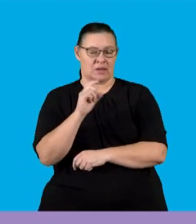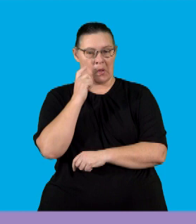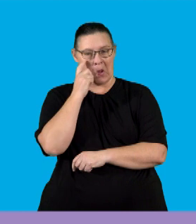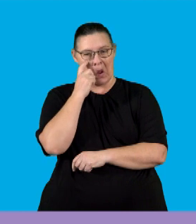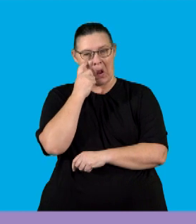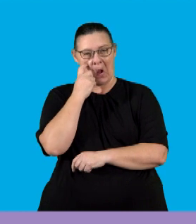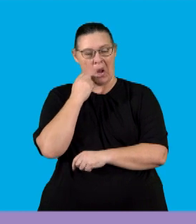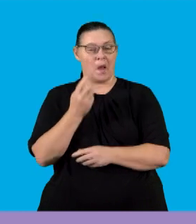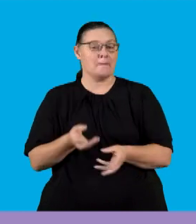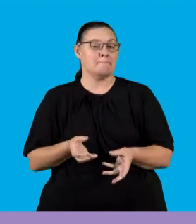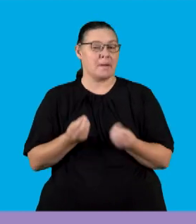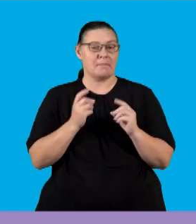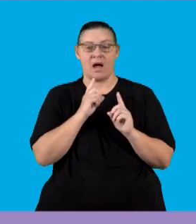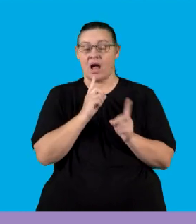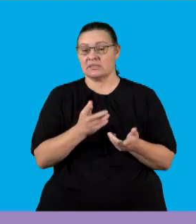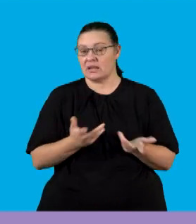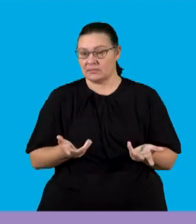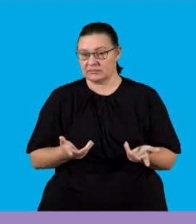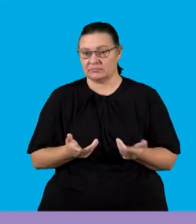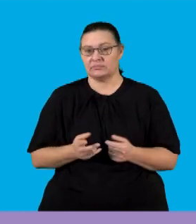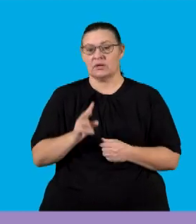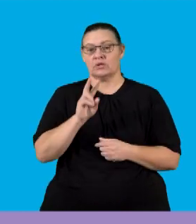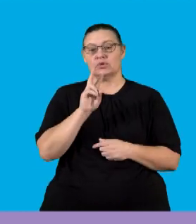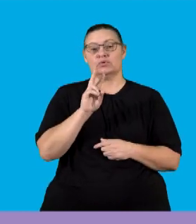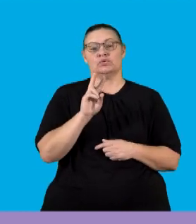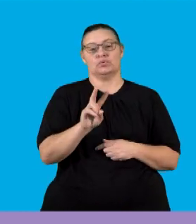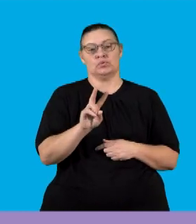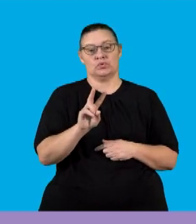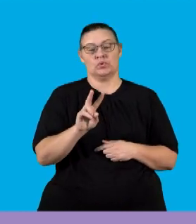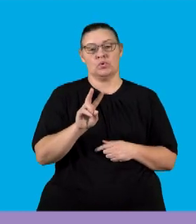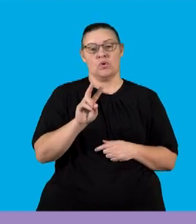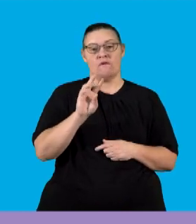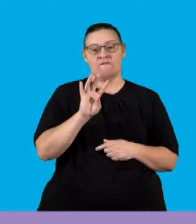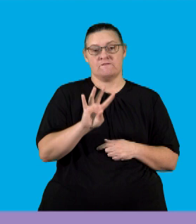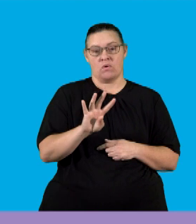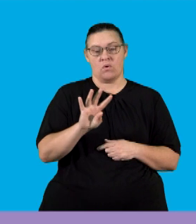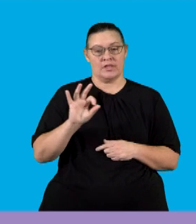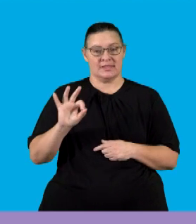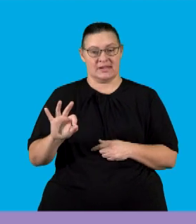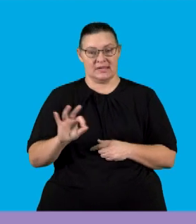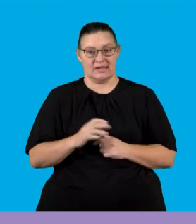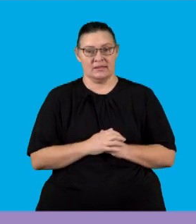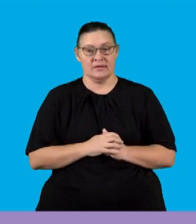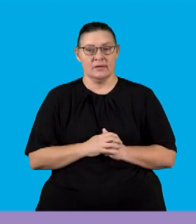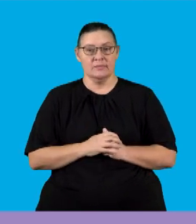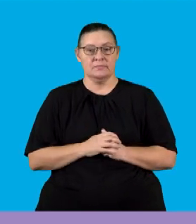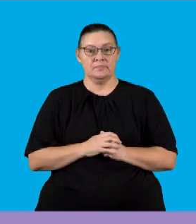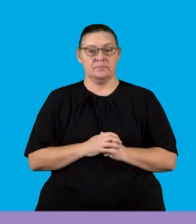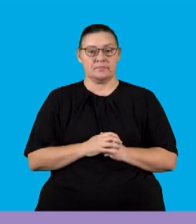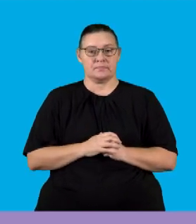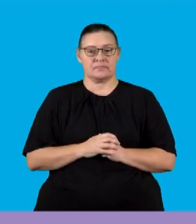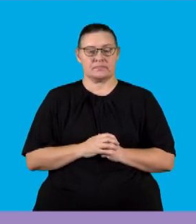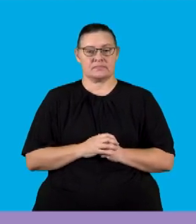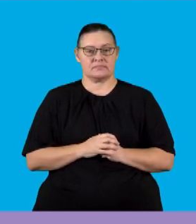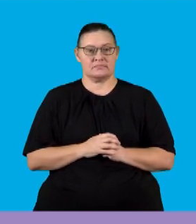243. So that is us having filled out this numeric pattern in a table. Let's move